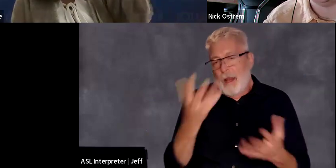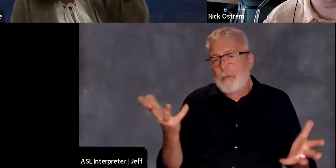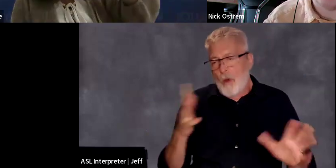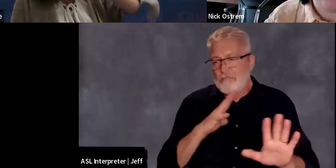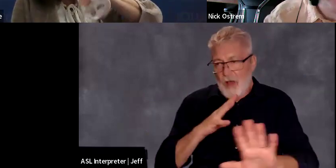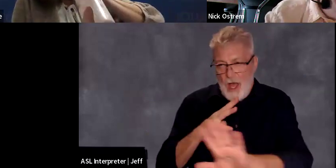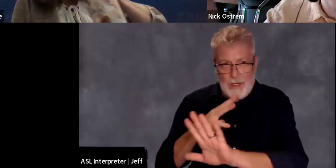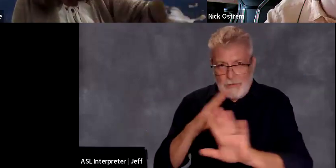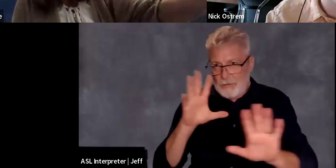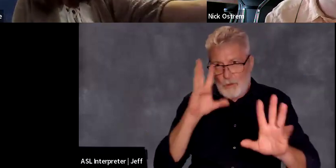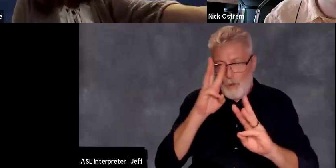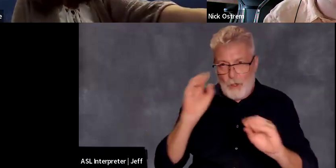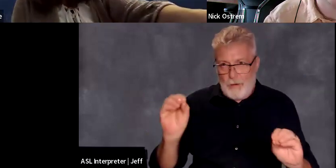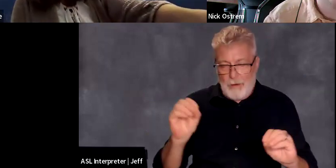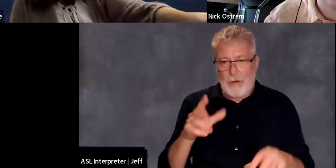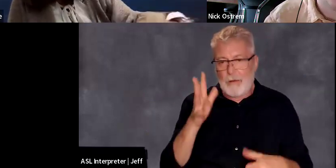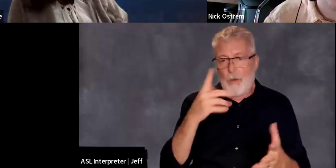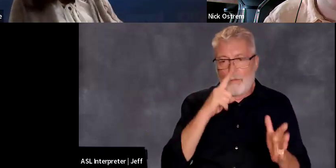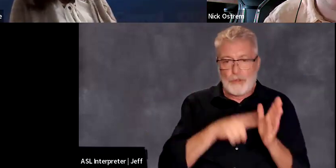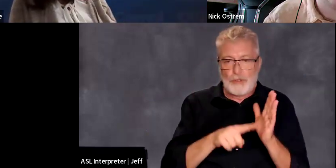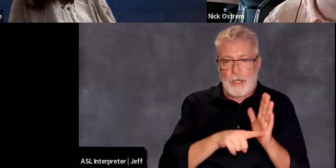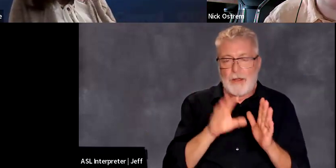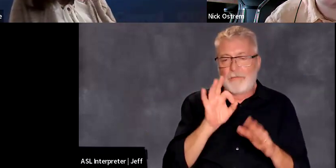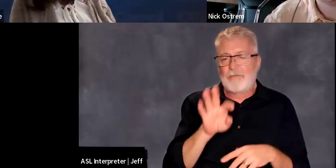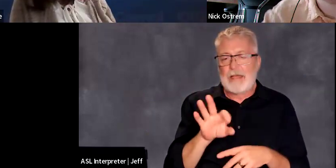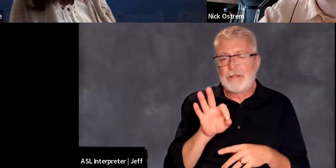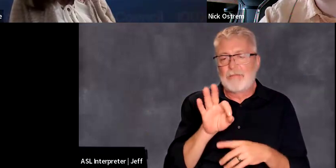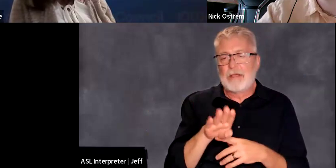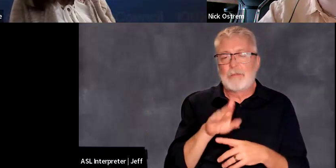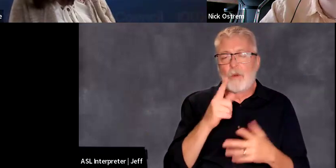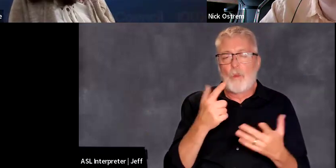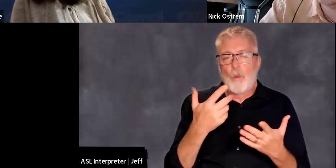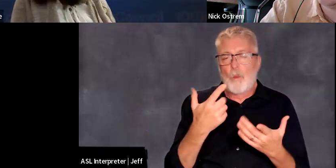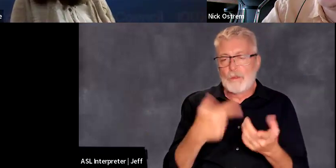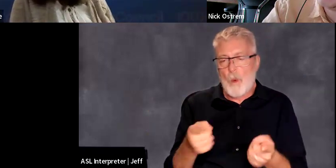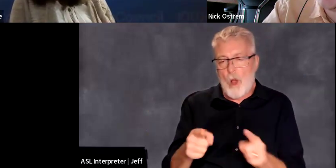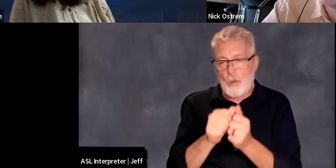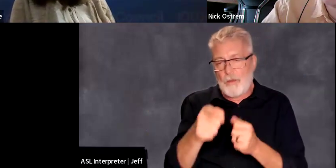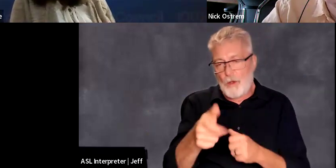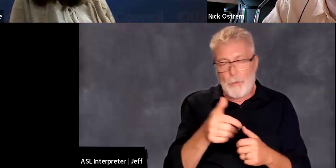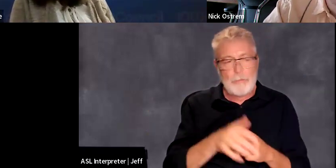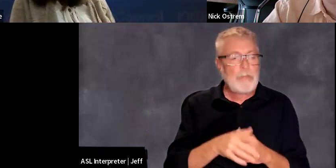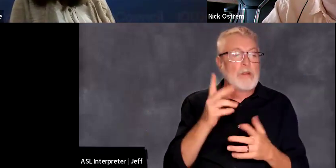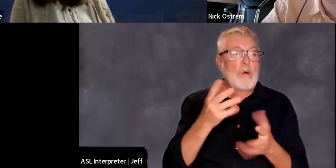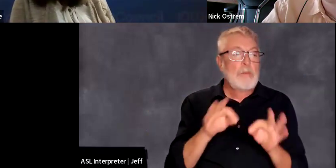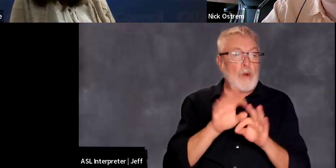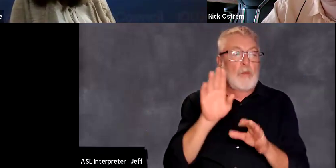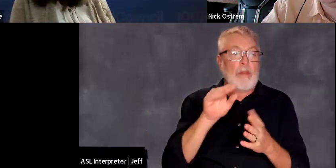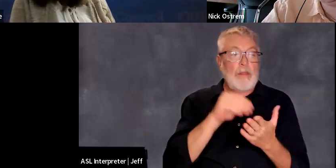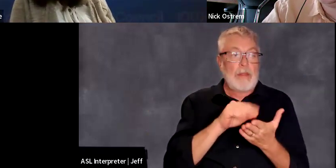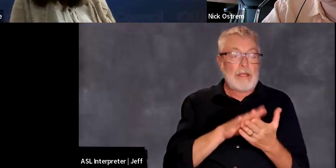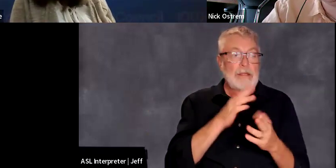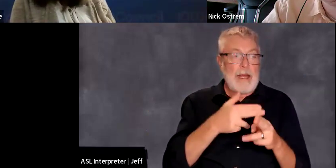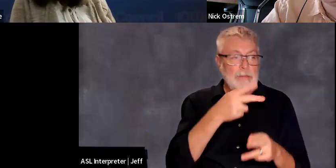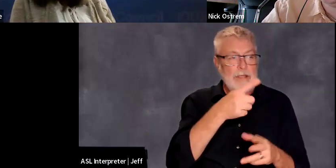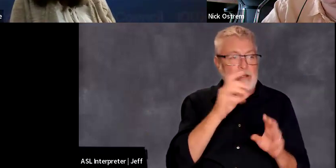So they're not, anxiously checking Facebook for any updates about what's going on. So it's important to put those names